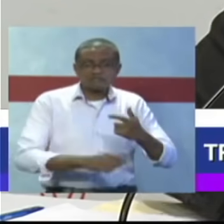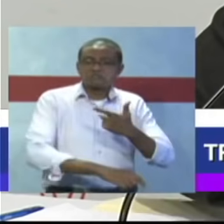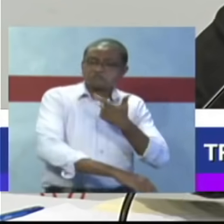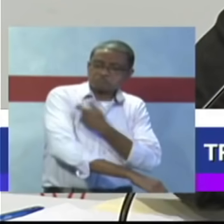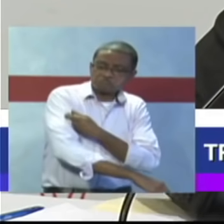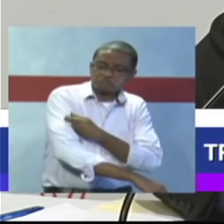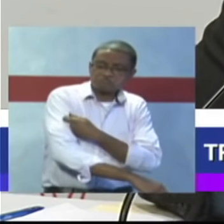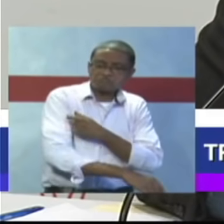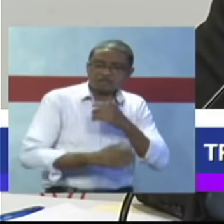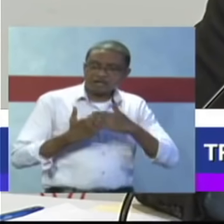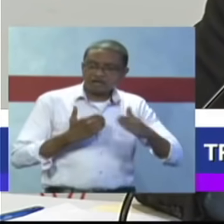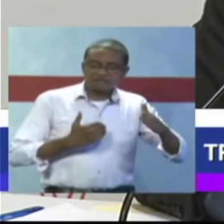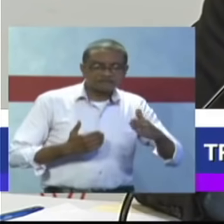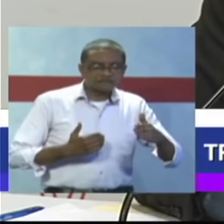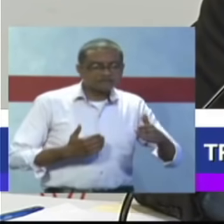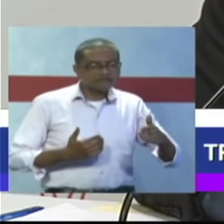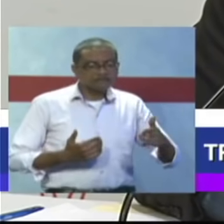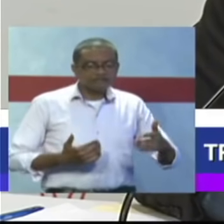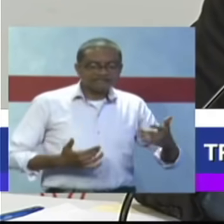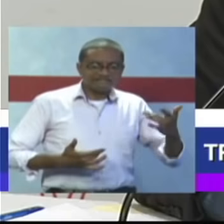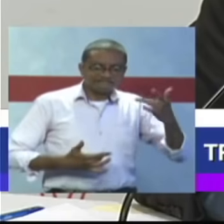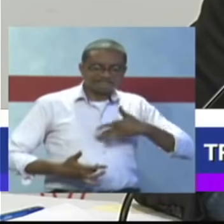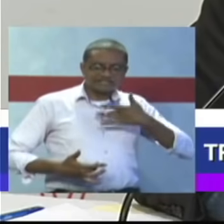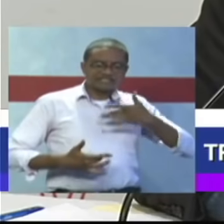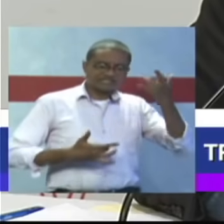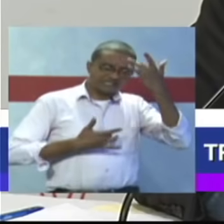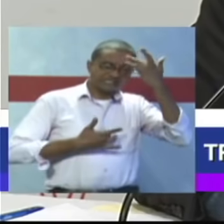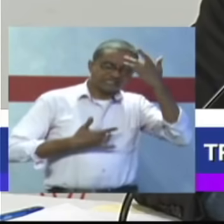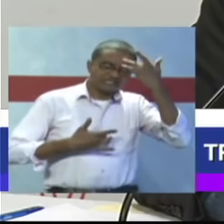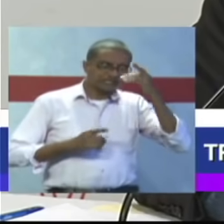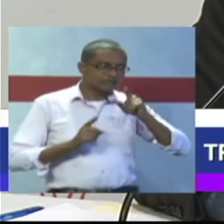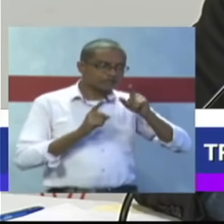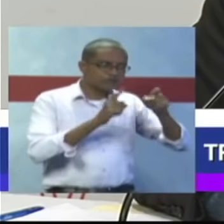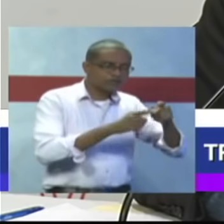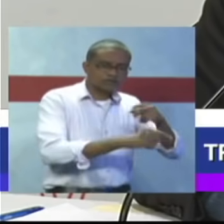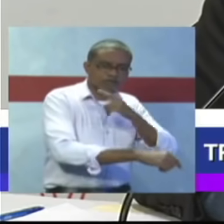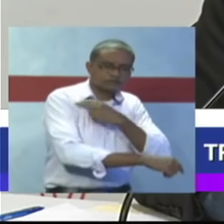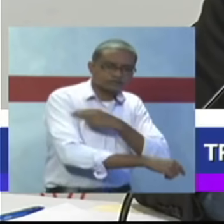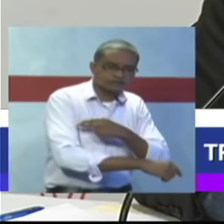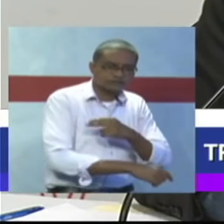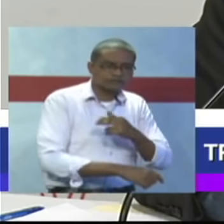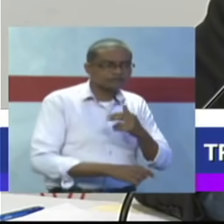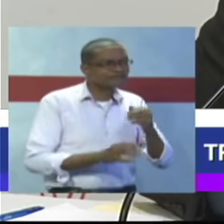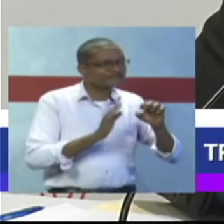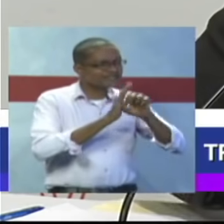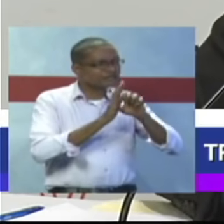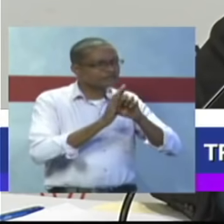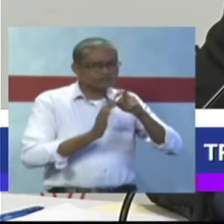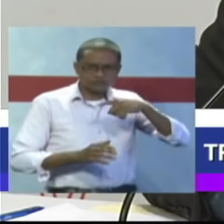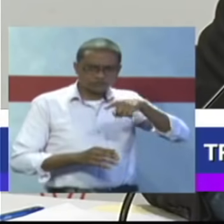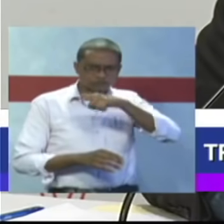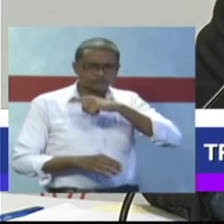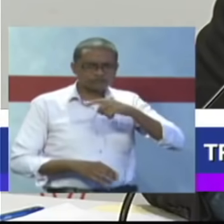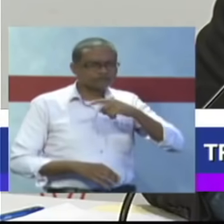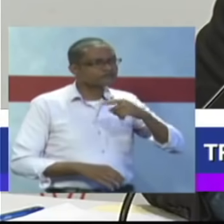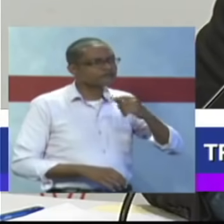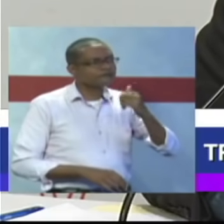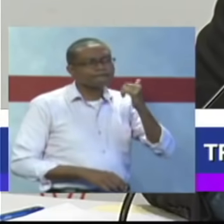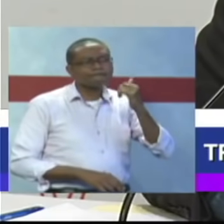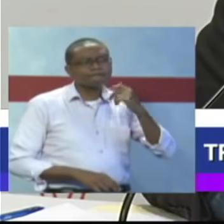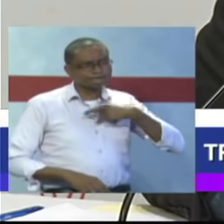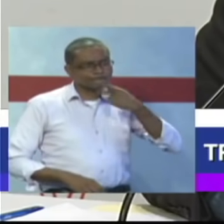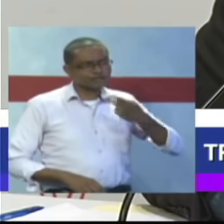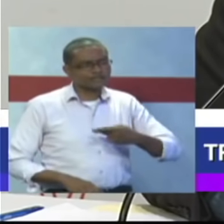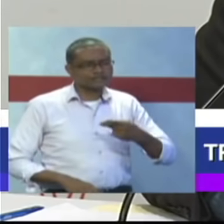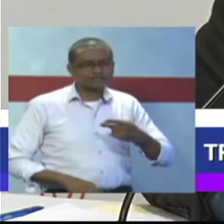of the vaccine leading to persons ending up in a hospital, for example, with a period disturbance, I am